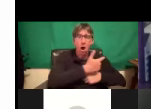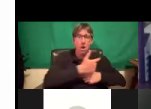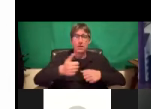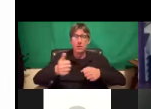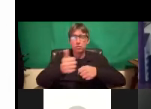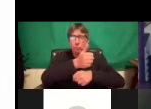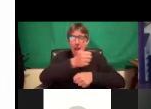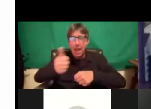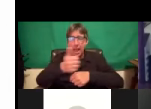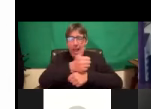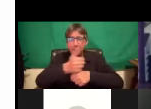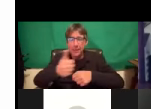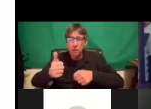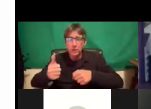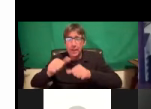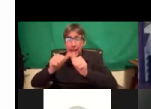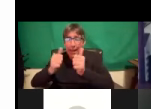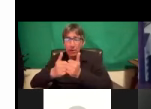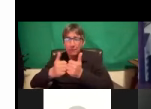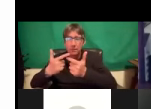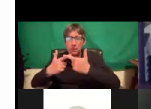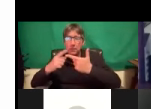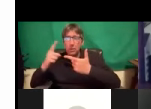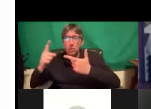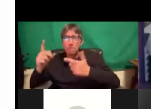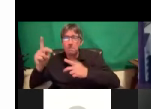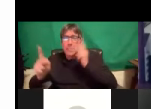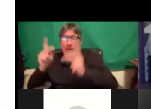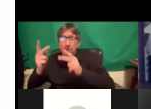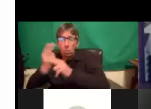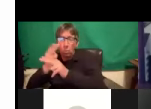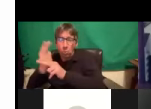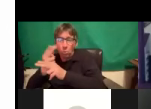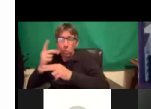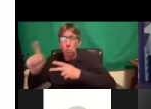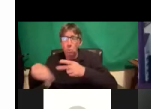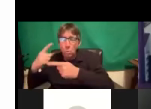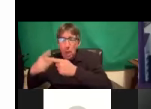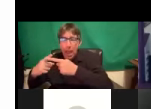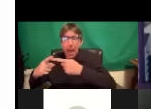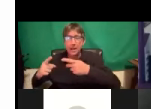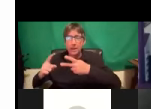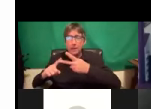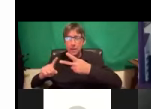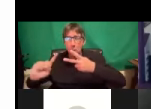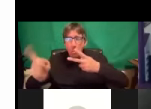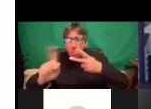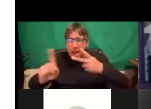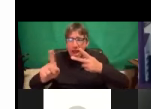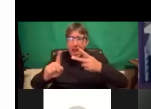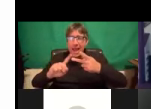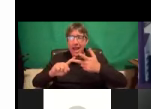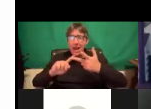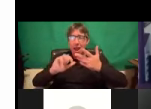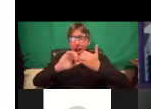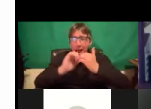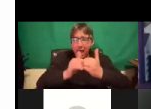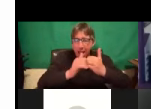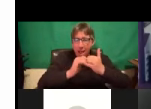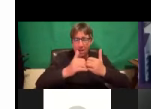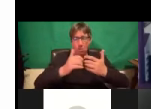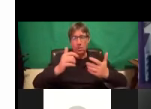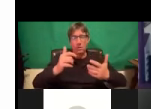come back, when it will come back, where it will come back. And one thing that we worked with MassDOT and their